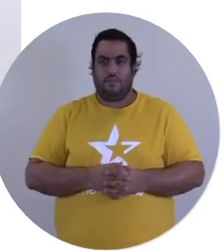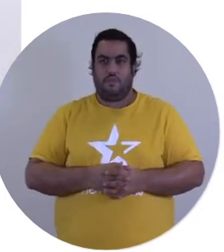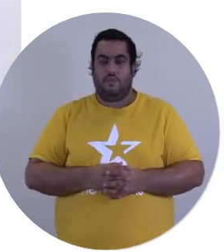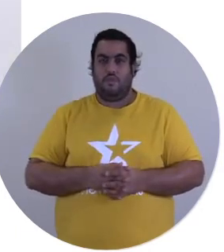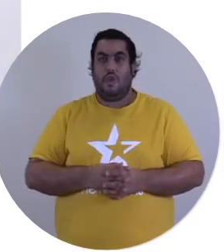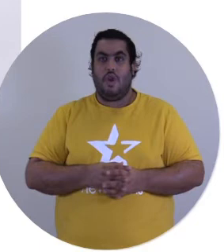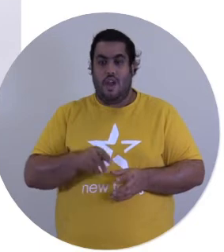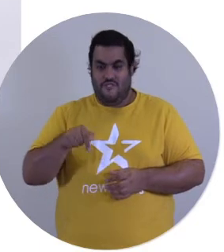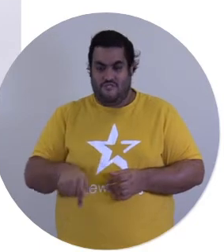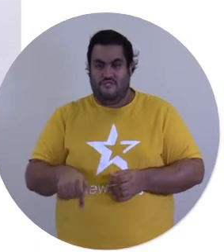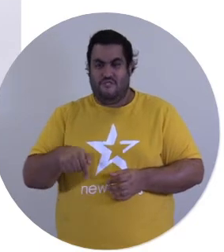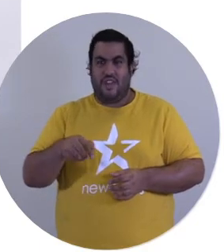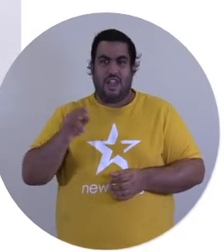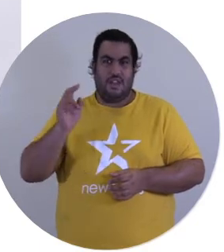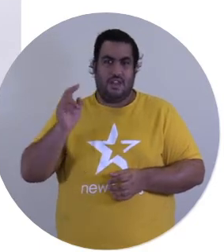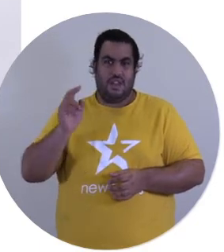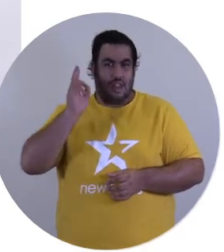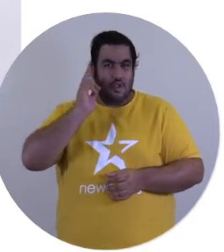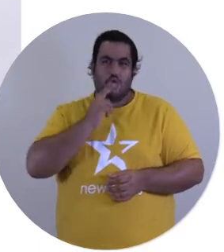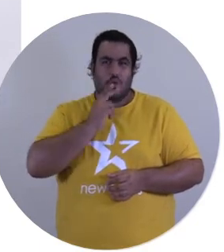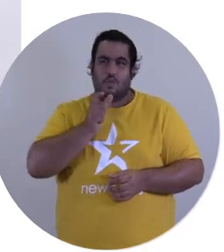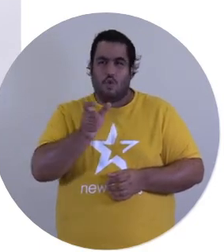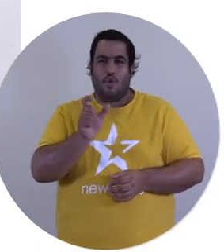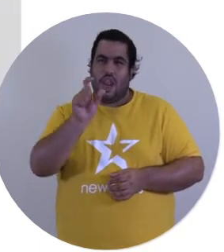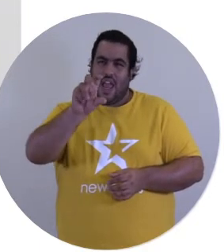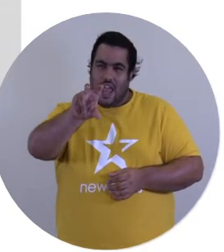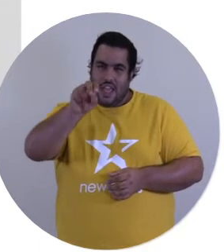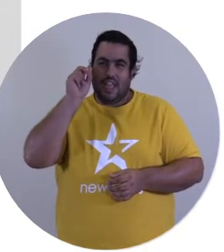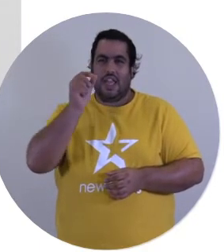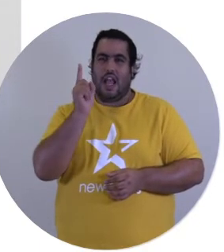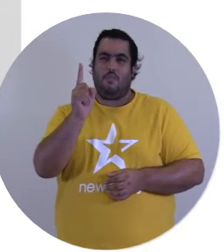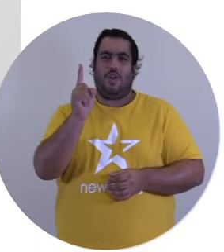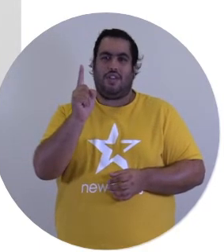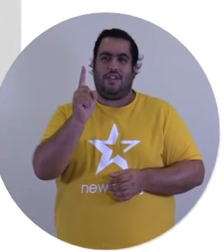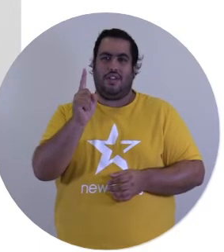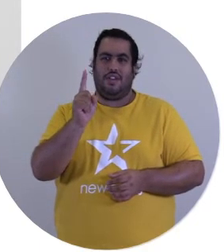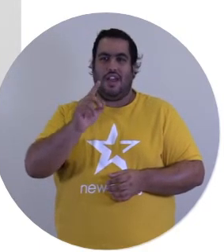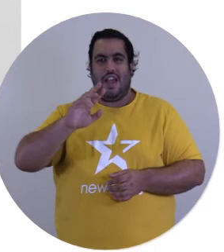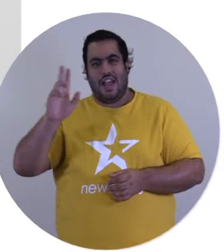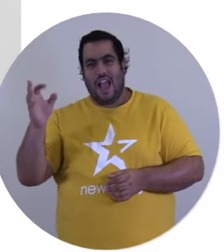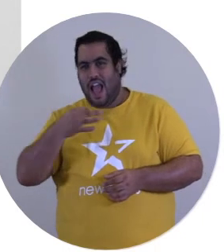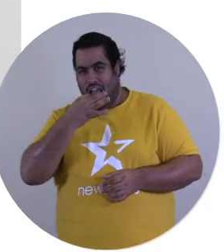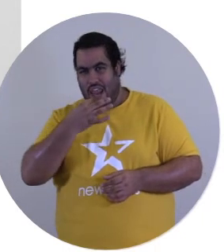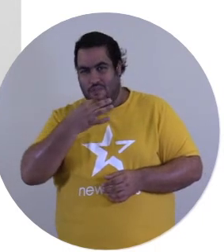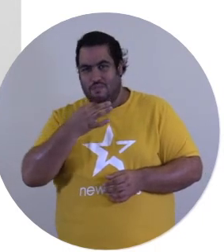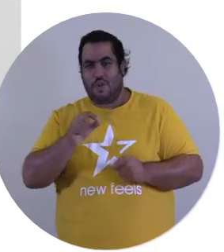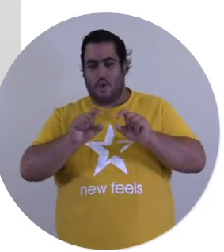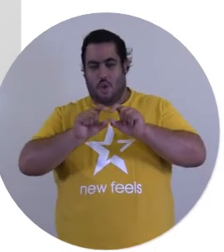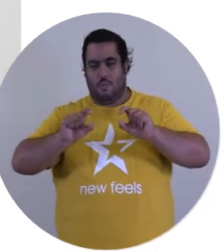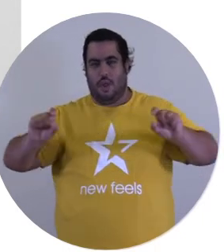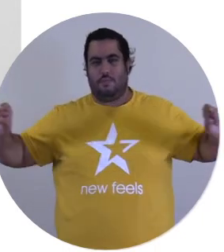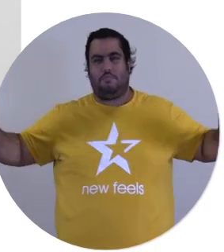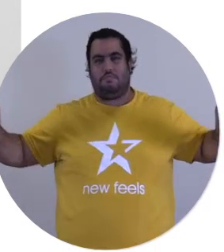in full, meaningful sentences, we would say, living in the city has many advantages such